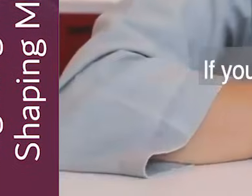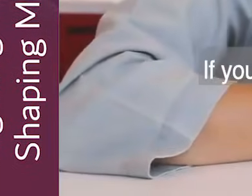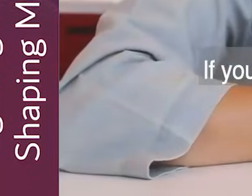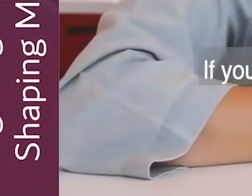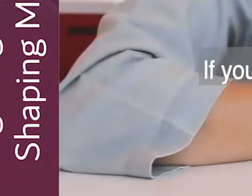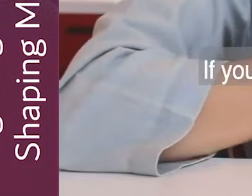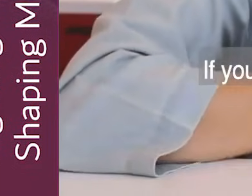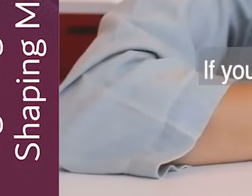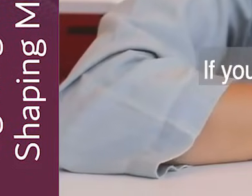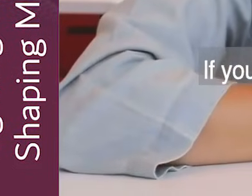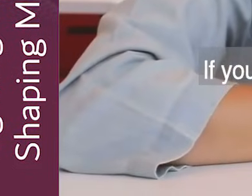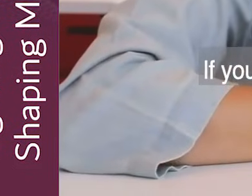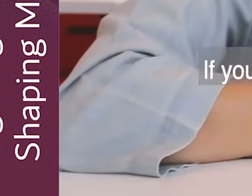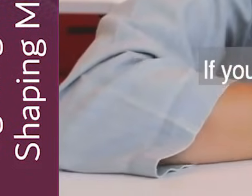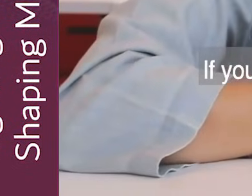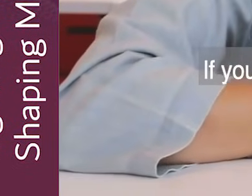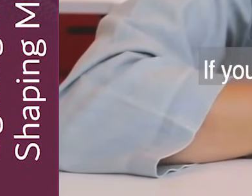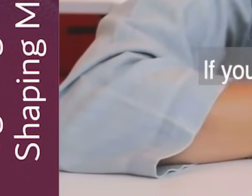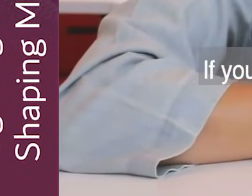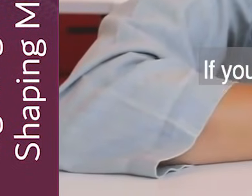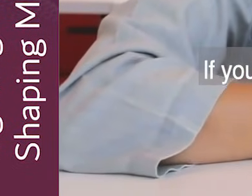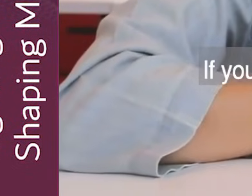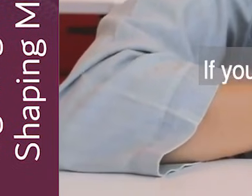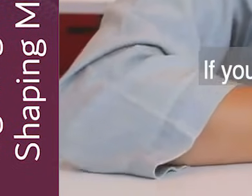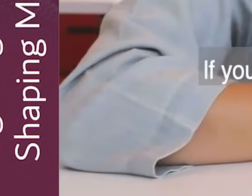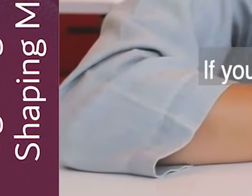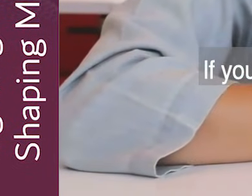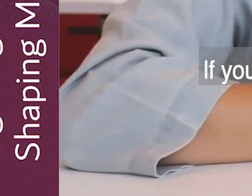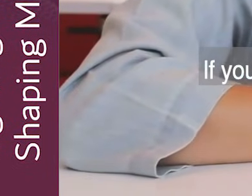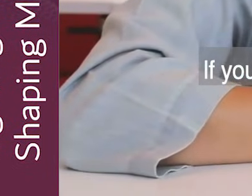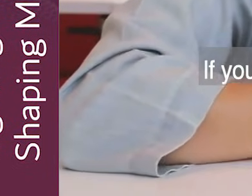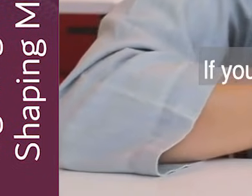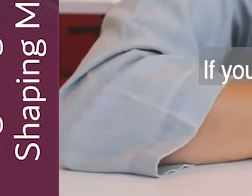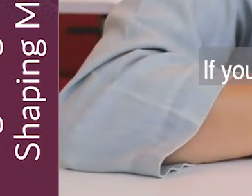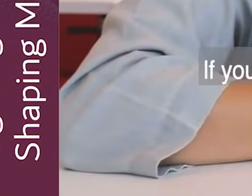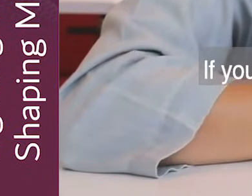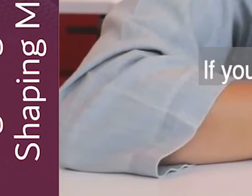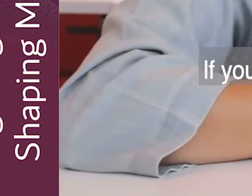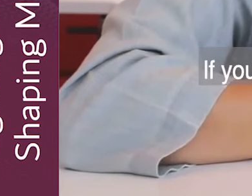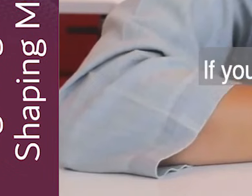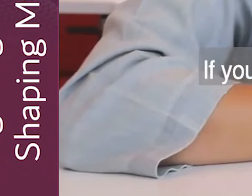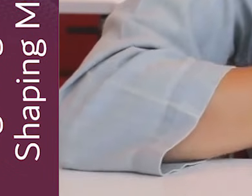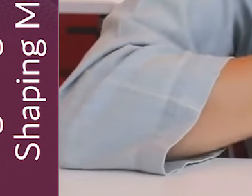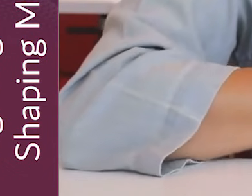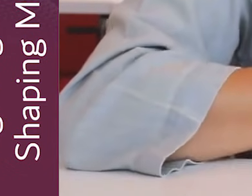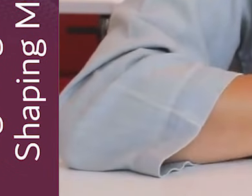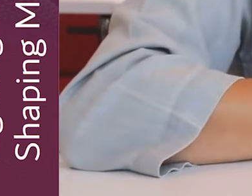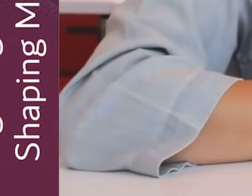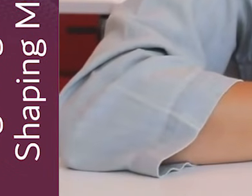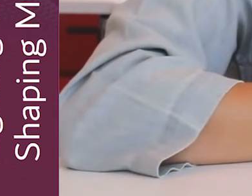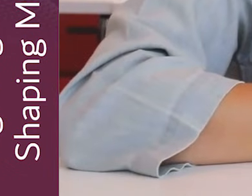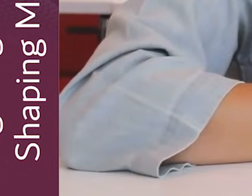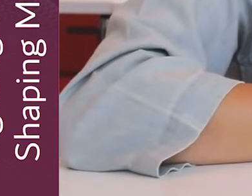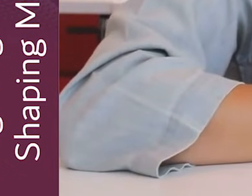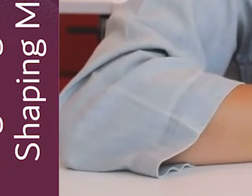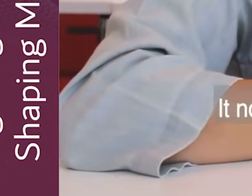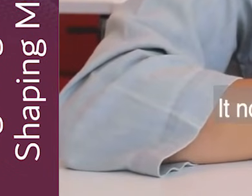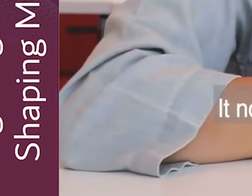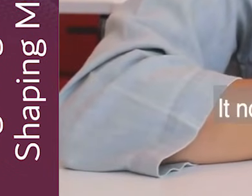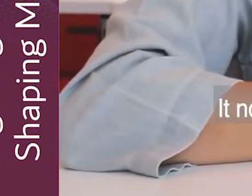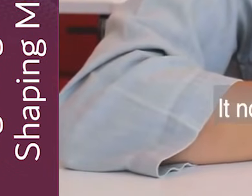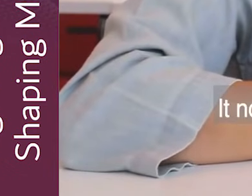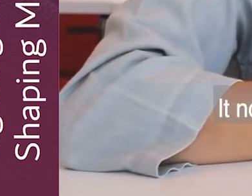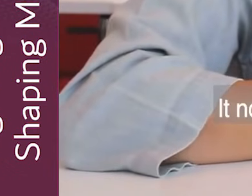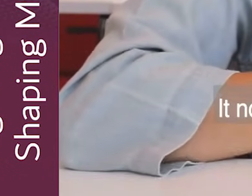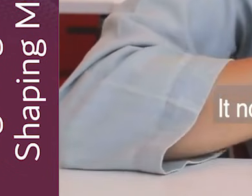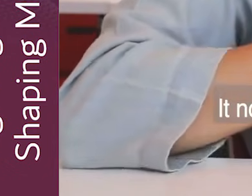If you're passionate about teaching, and if you're passionate about studying religion and Islam in particular, then STEP is the program for you. It